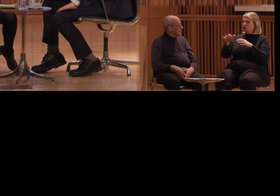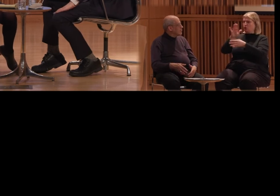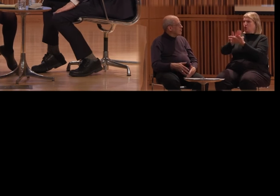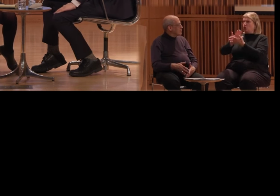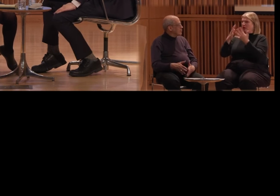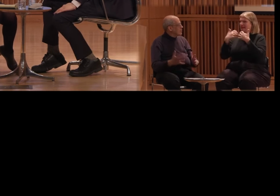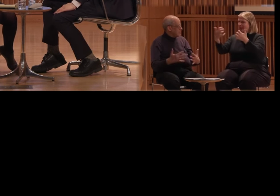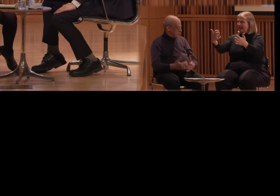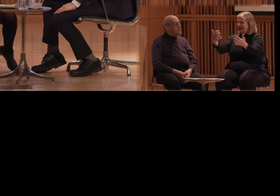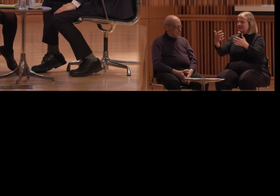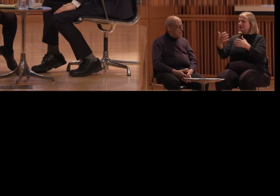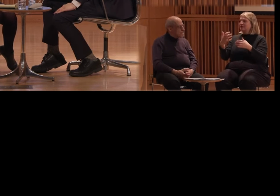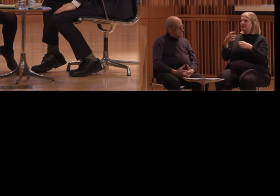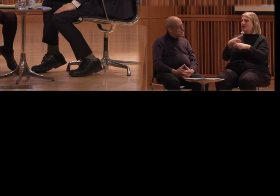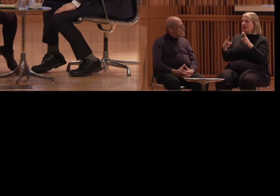to official